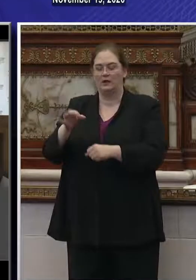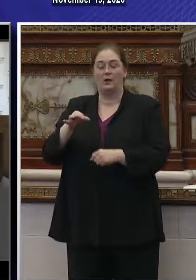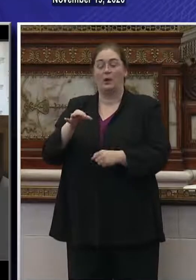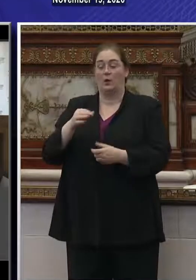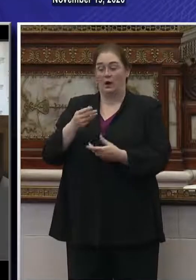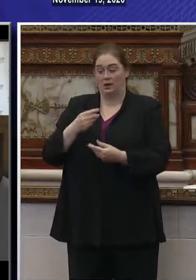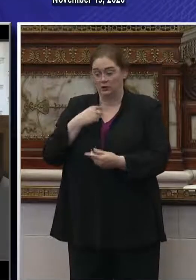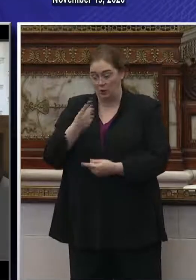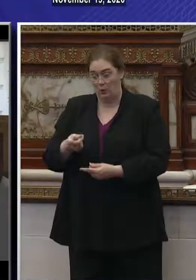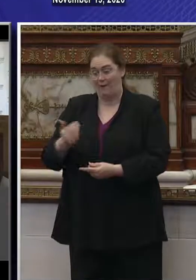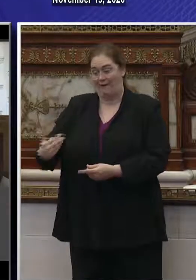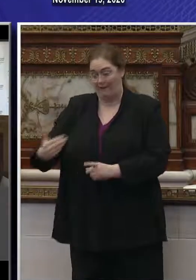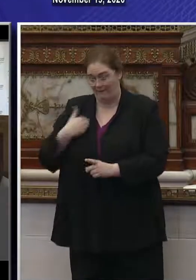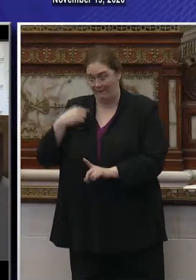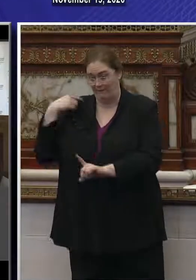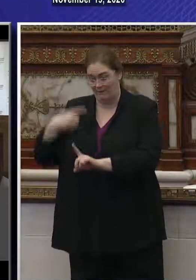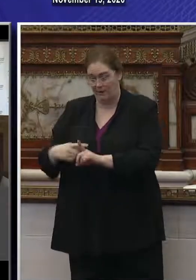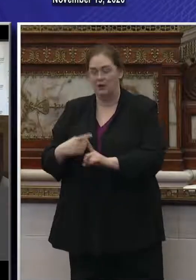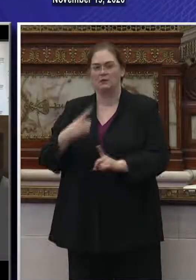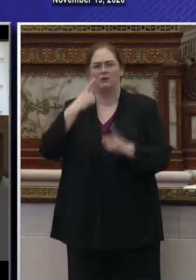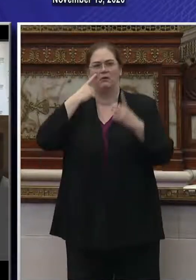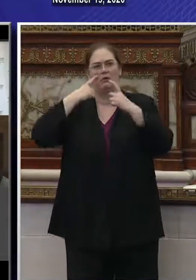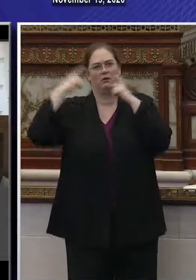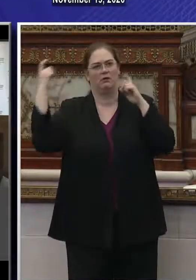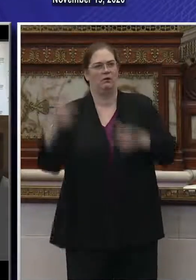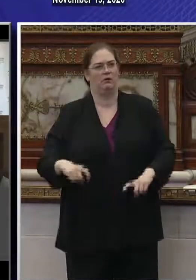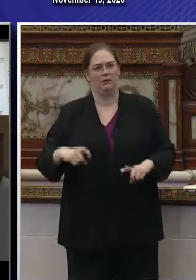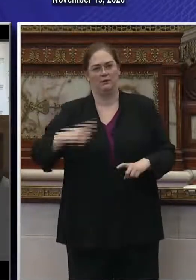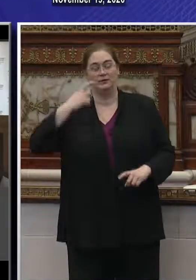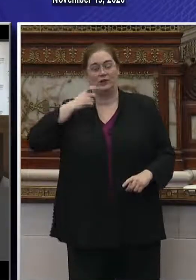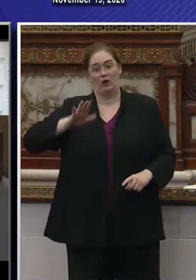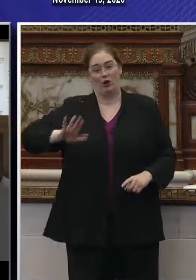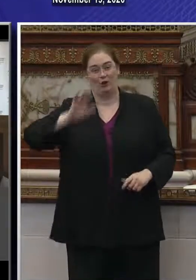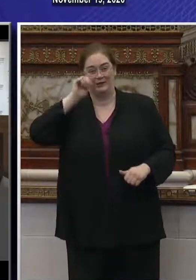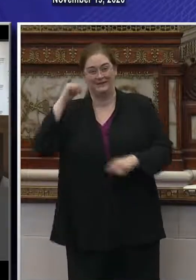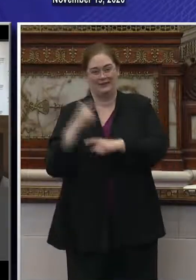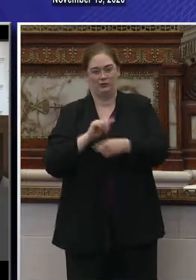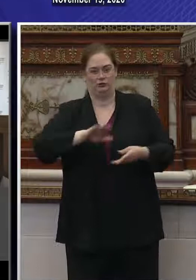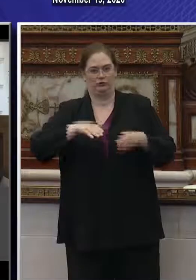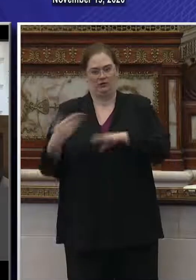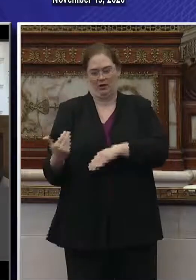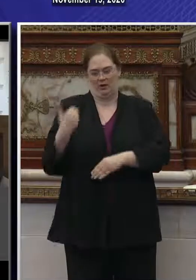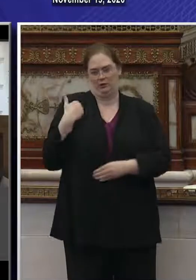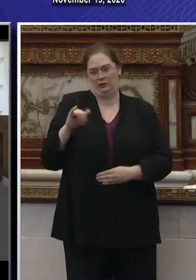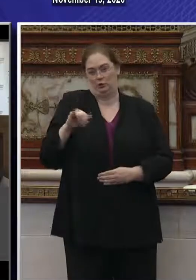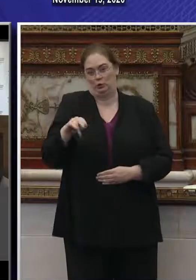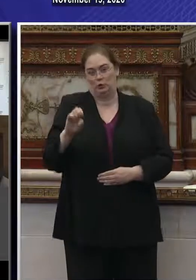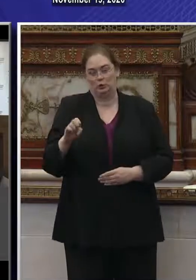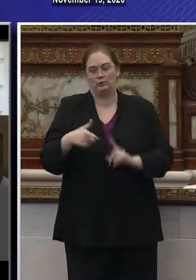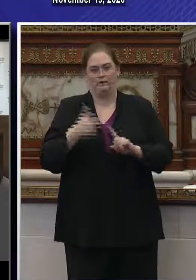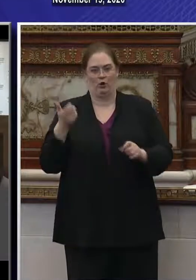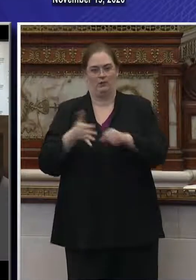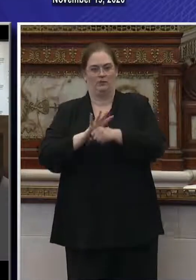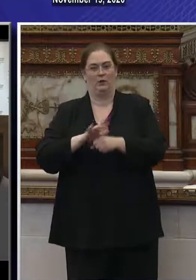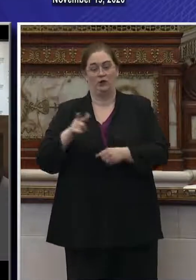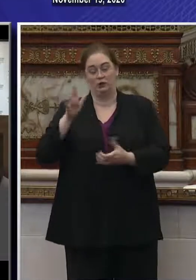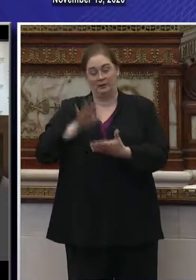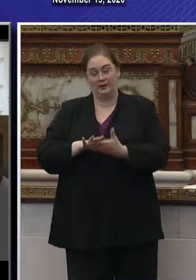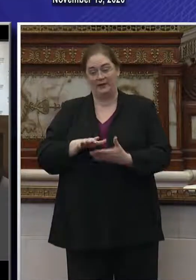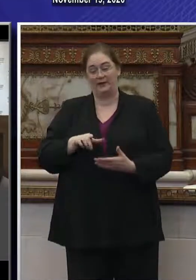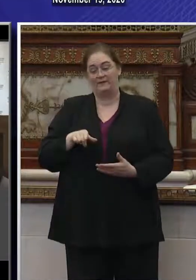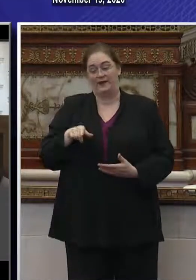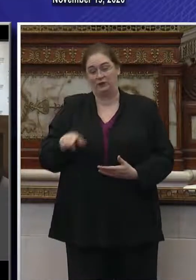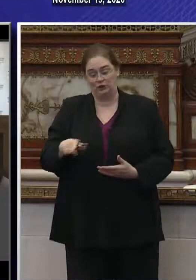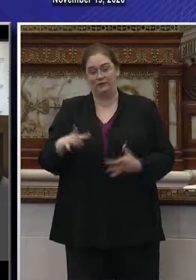down crying when I told her, because she told me her sister died of COVID in June, and she believed she was infected by